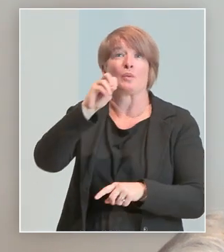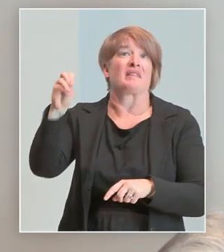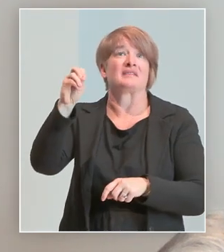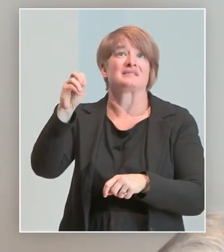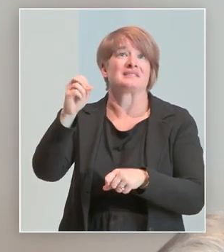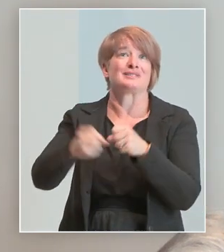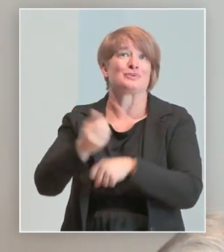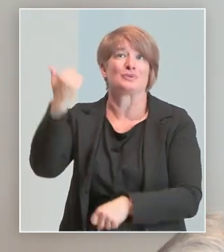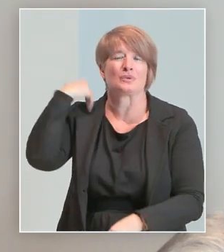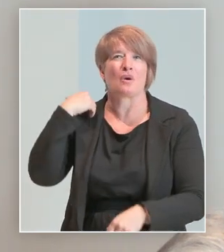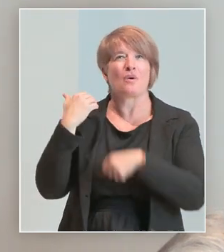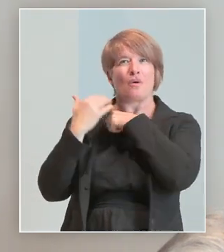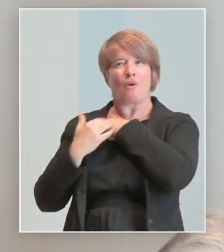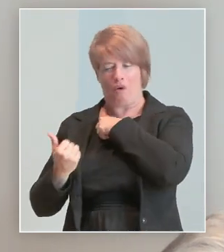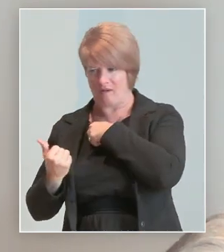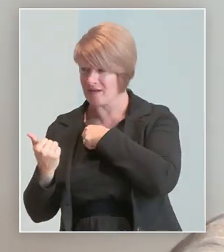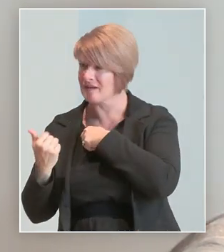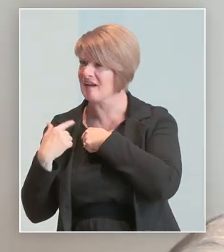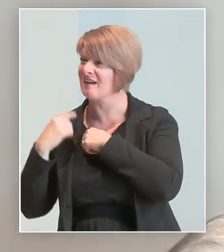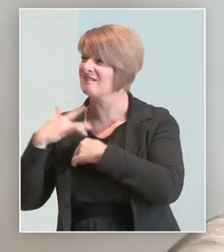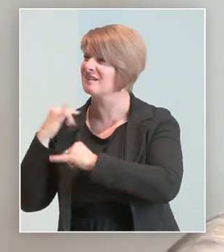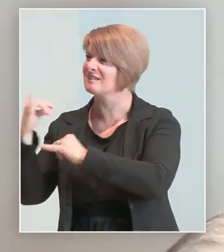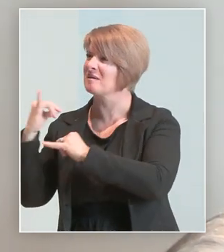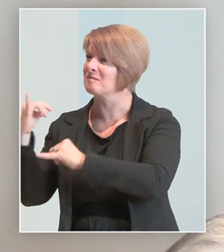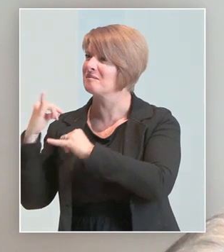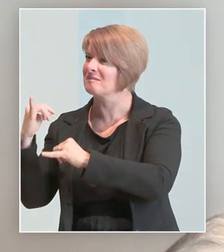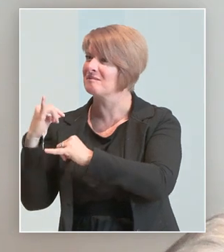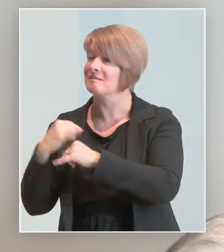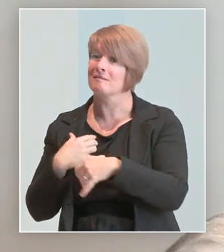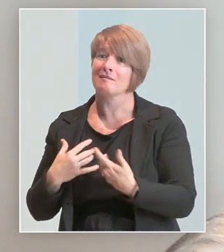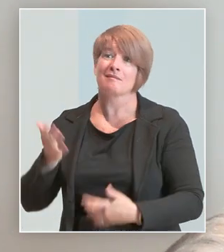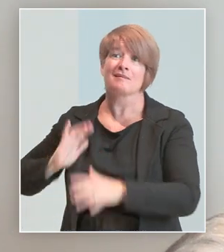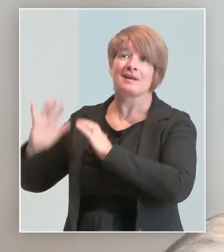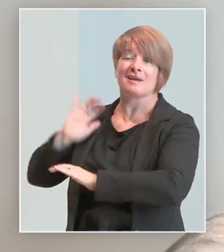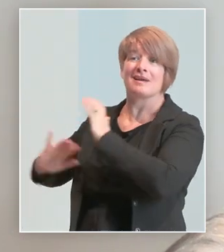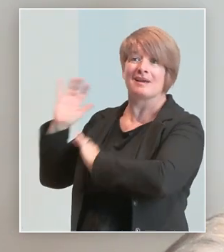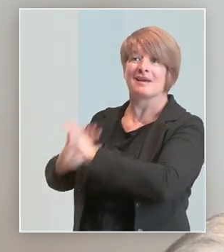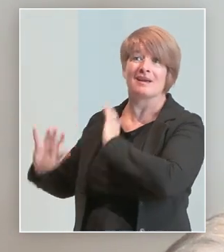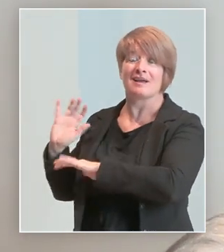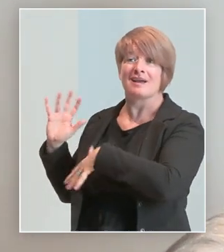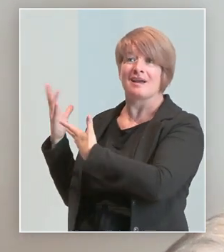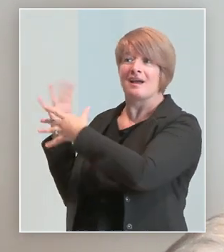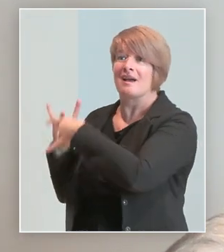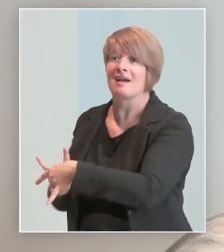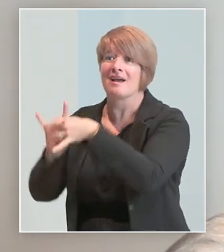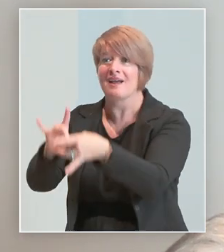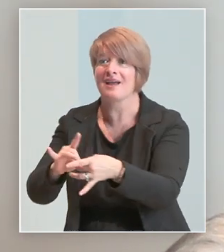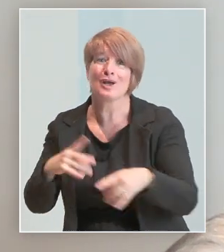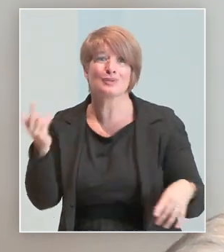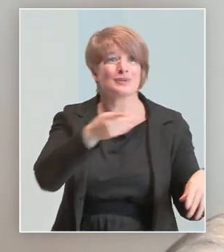you two might have something in common. Basically, bibliomancy meets necromancy. They have a